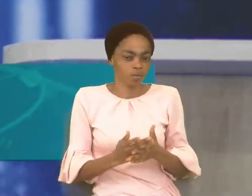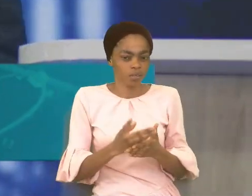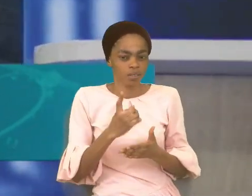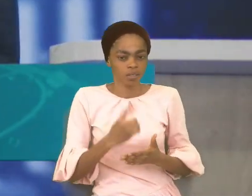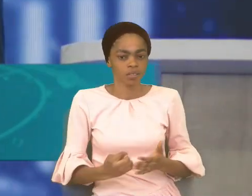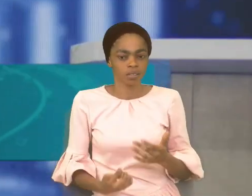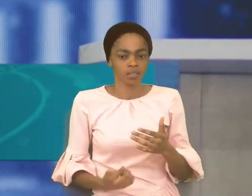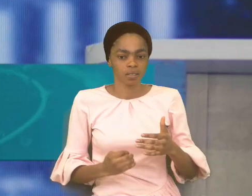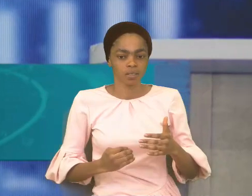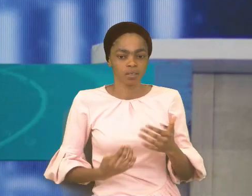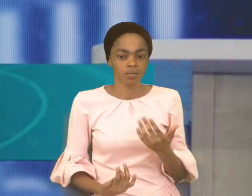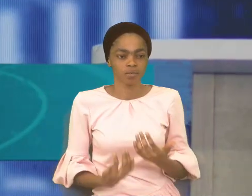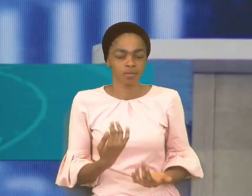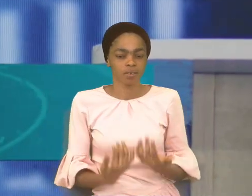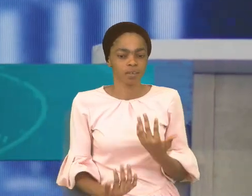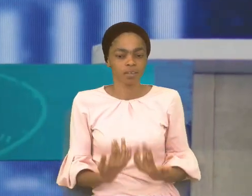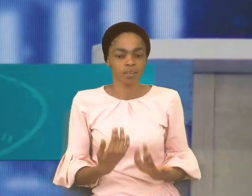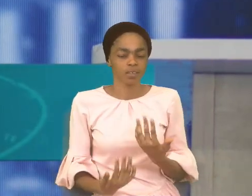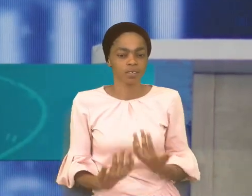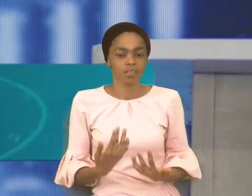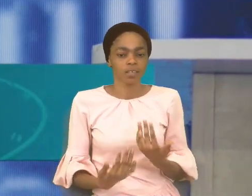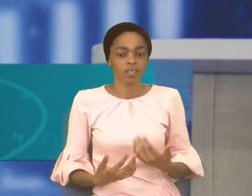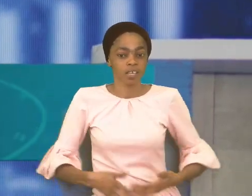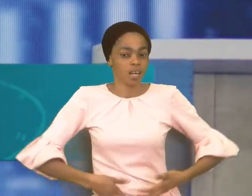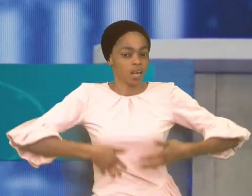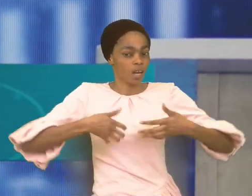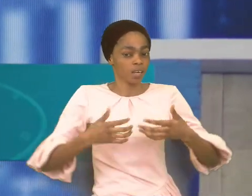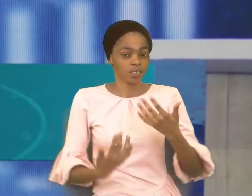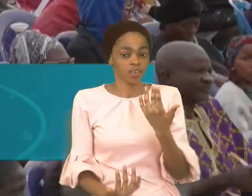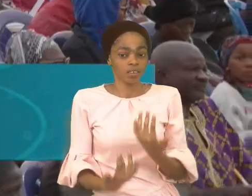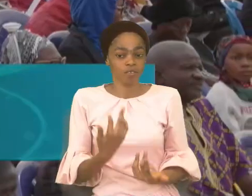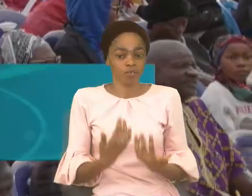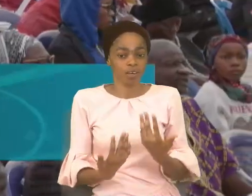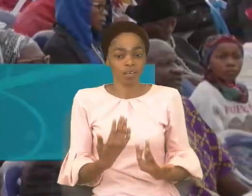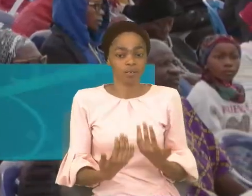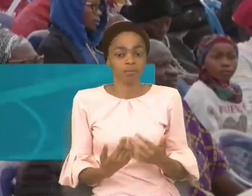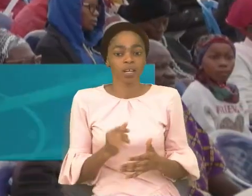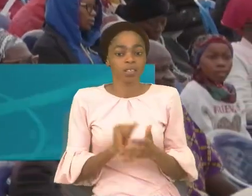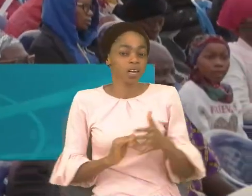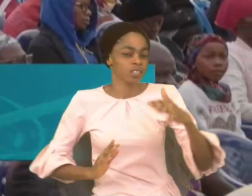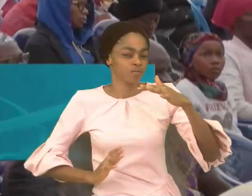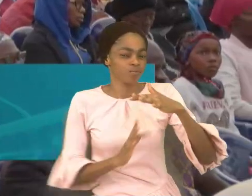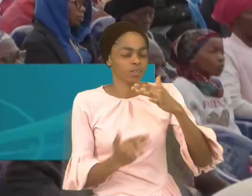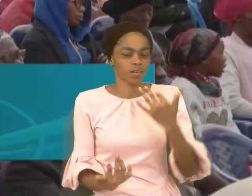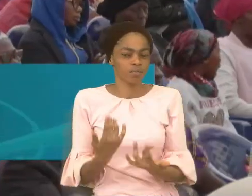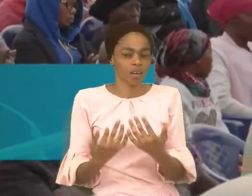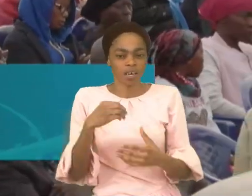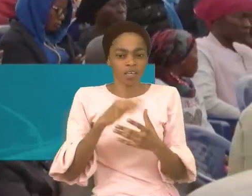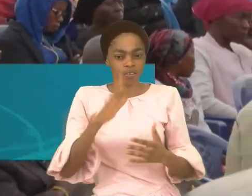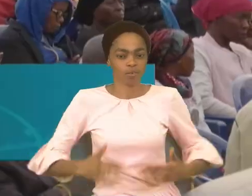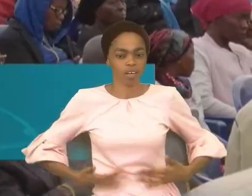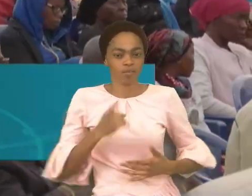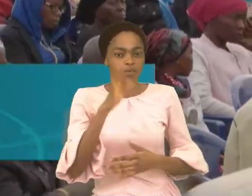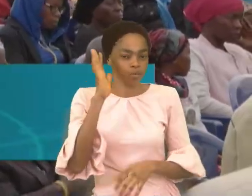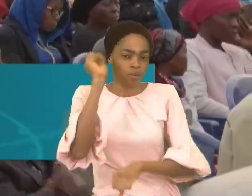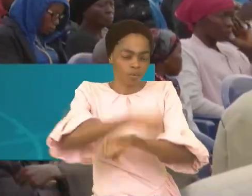any fiery furnace in your life, you will overcome in Jesus' name. Look at Daniel now,